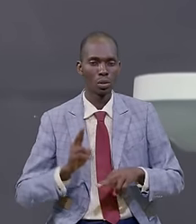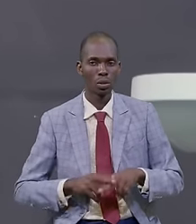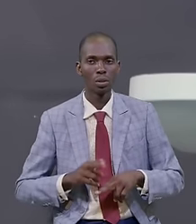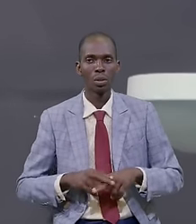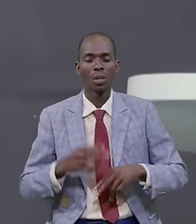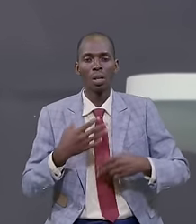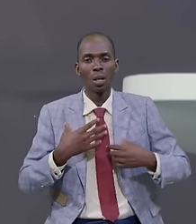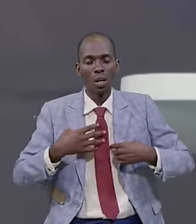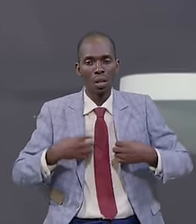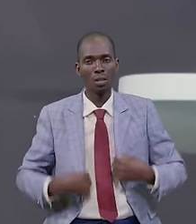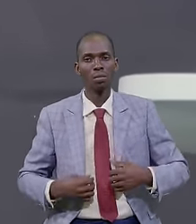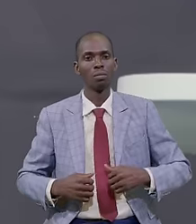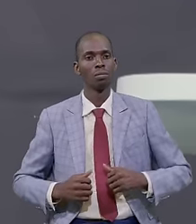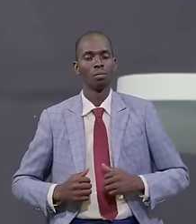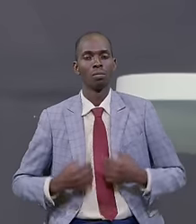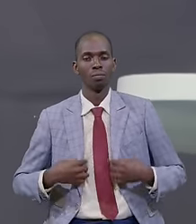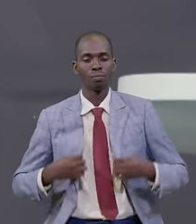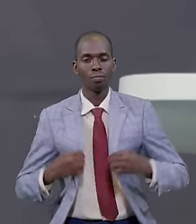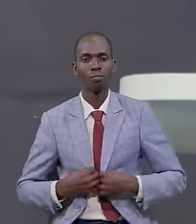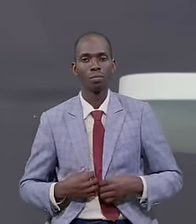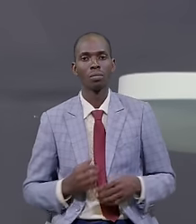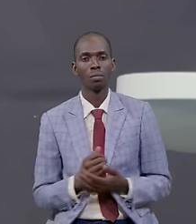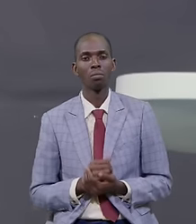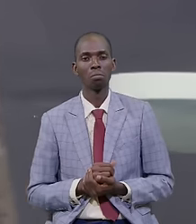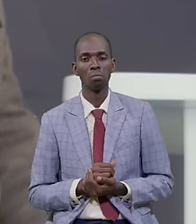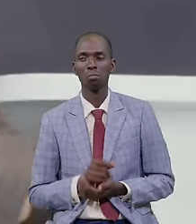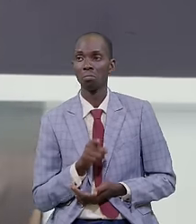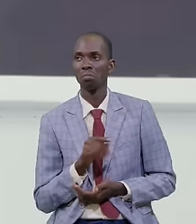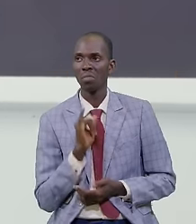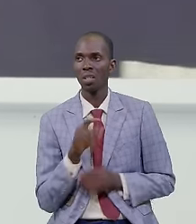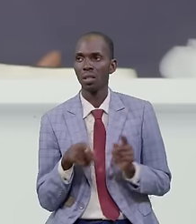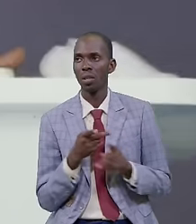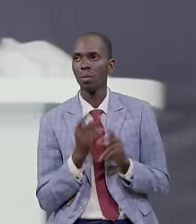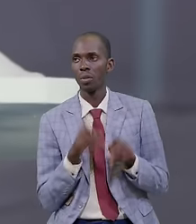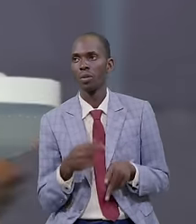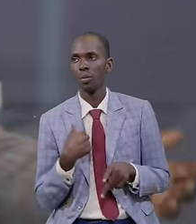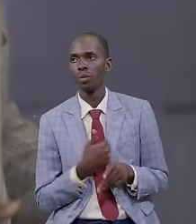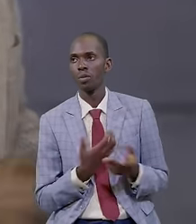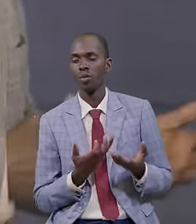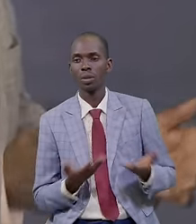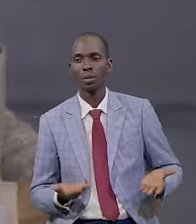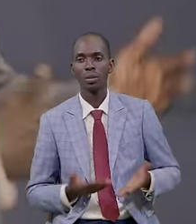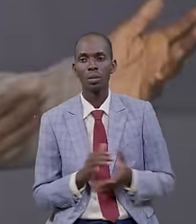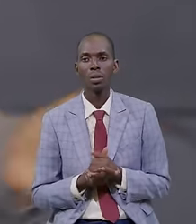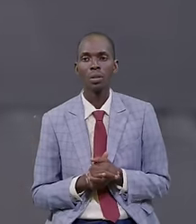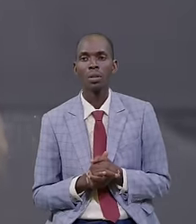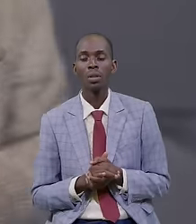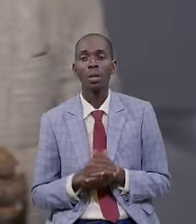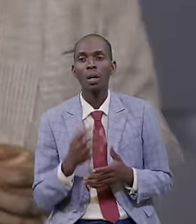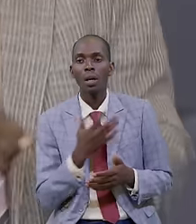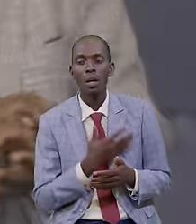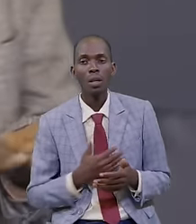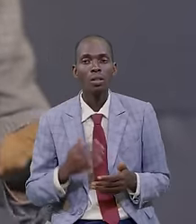your back stretching. They say, this is the kind of man we're looking for. Then, and they give you some, you know, little